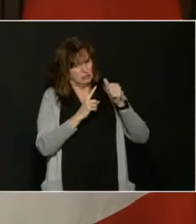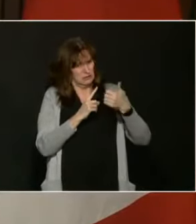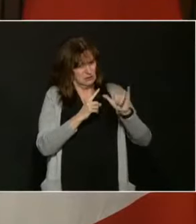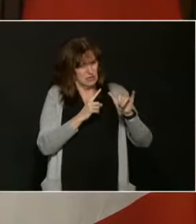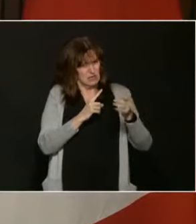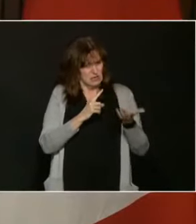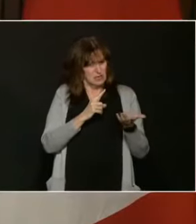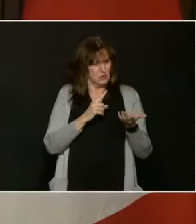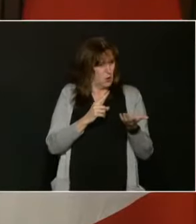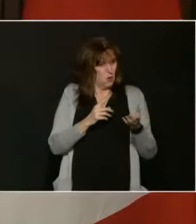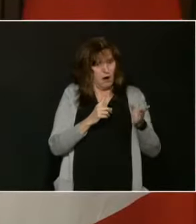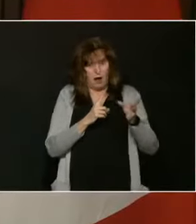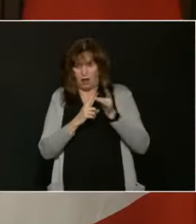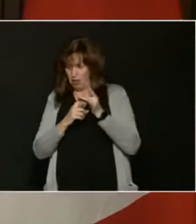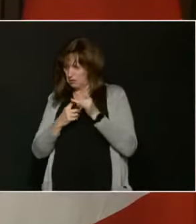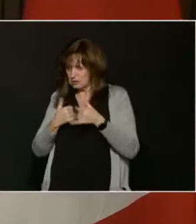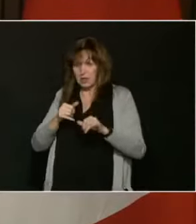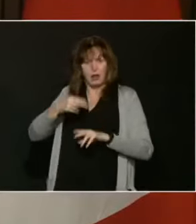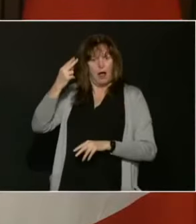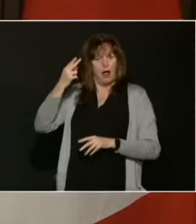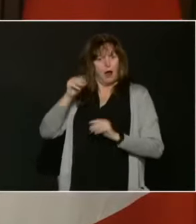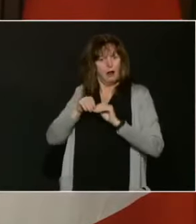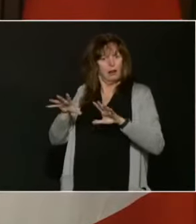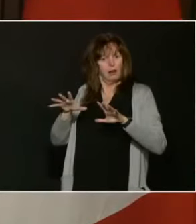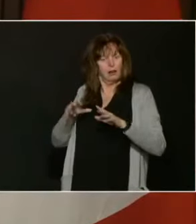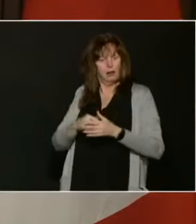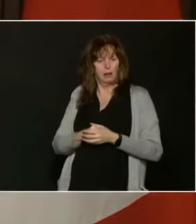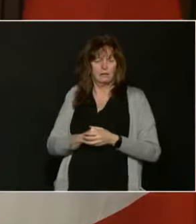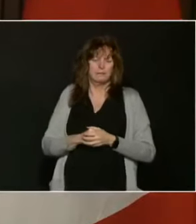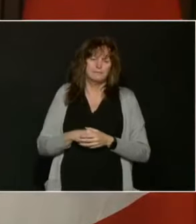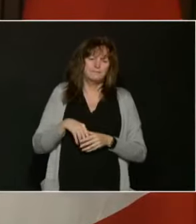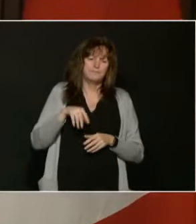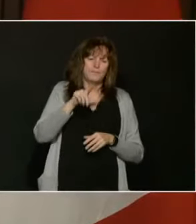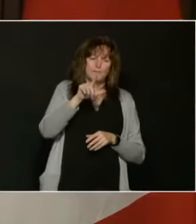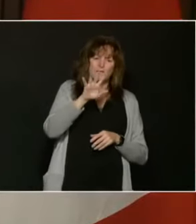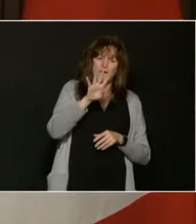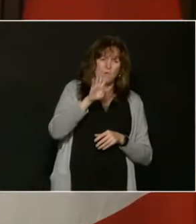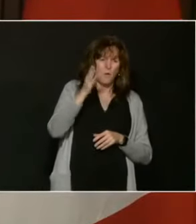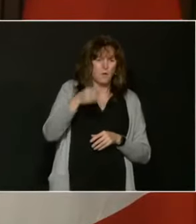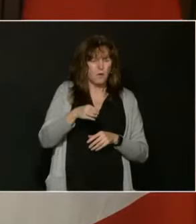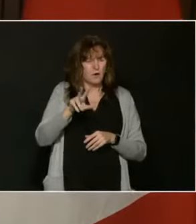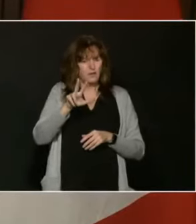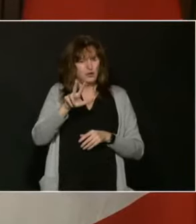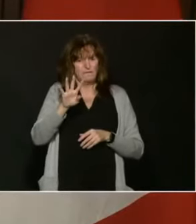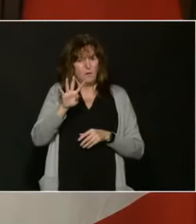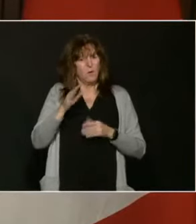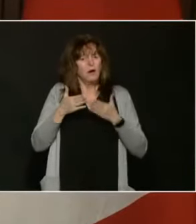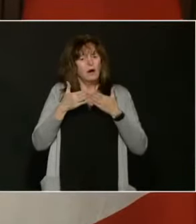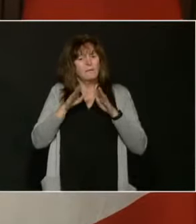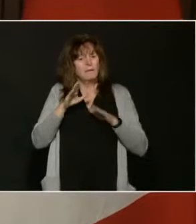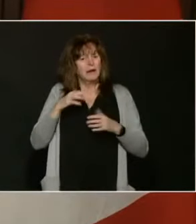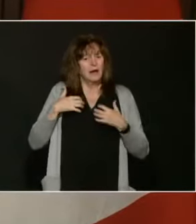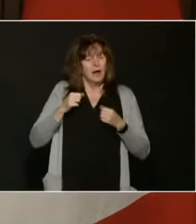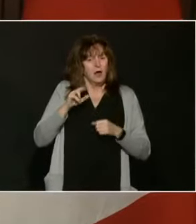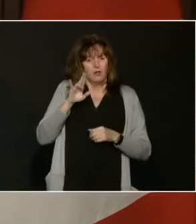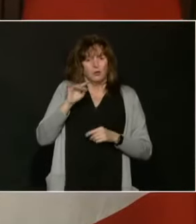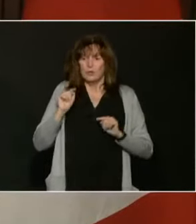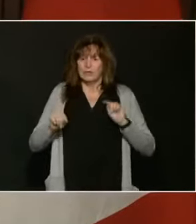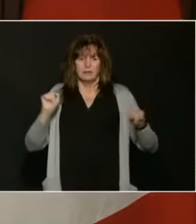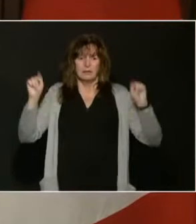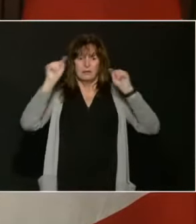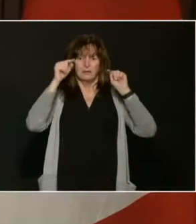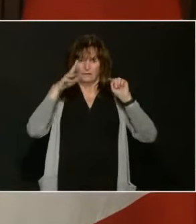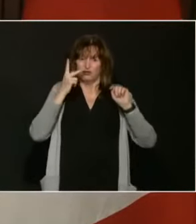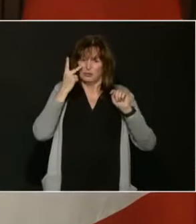dangers. 24 out of our 34 public health units have seen an increase in case rates over the past 2 weeks. And of these, 14 public